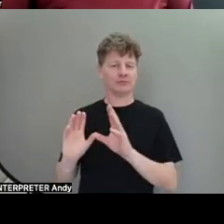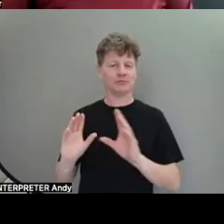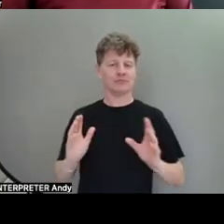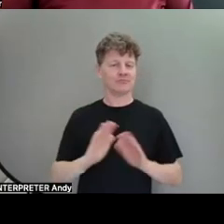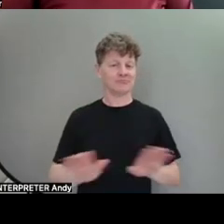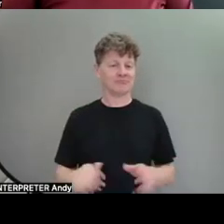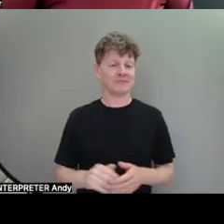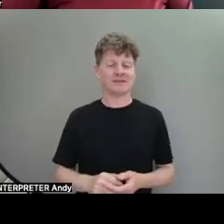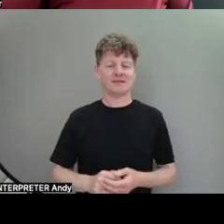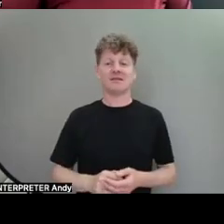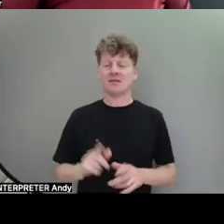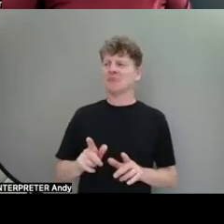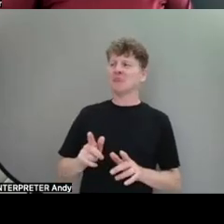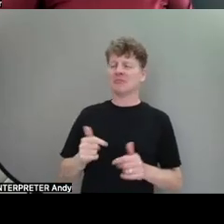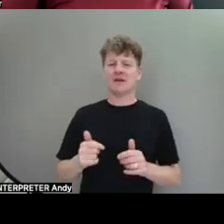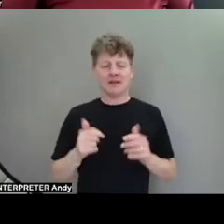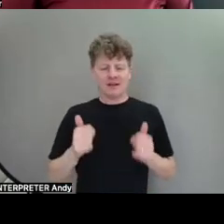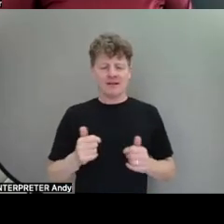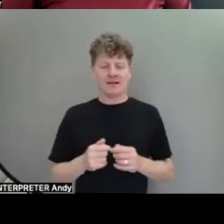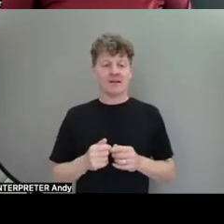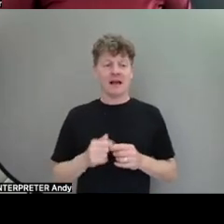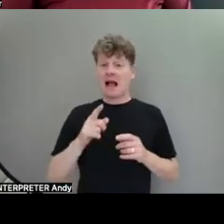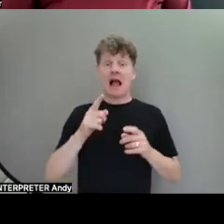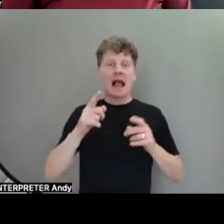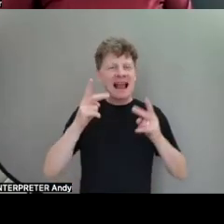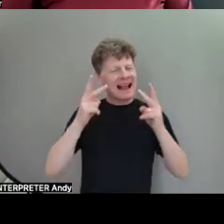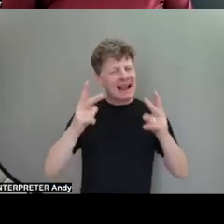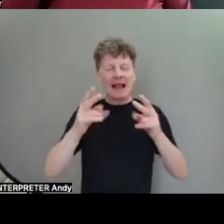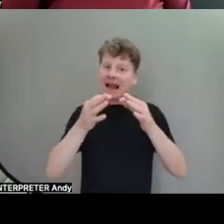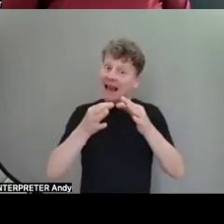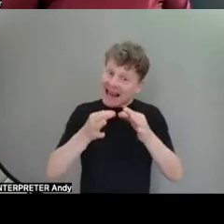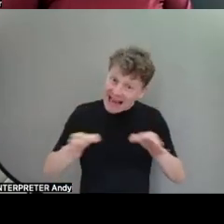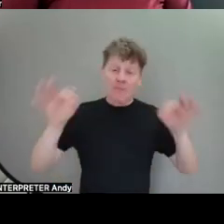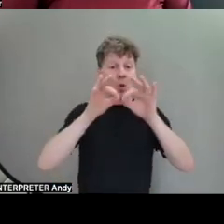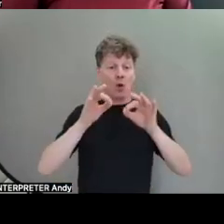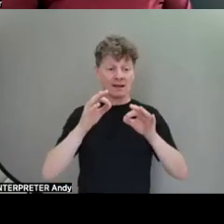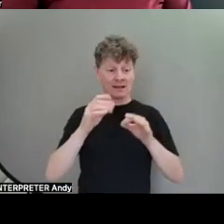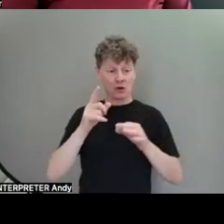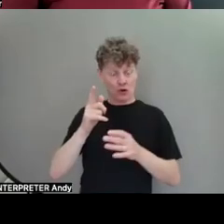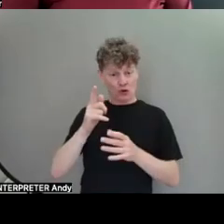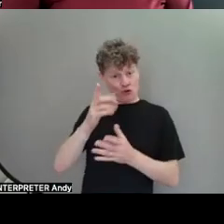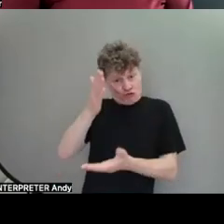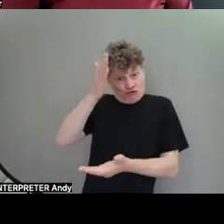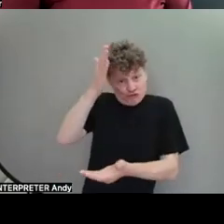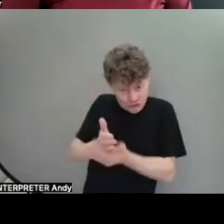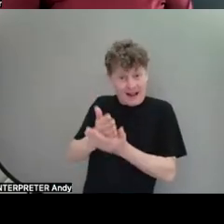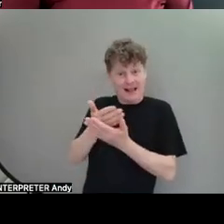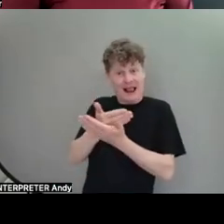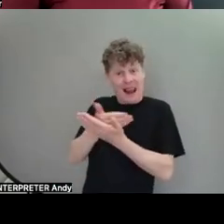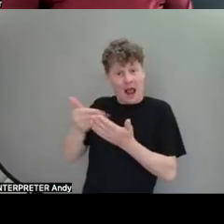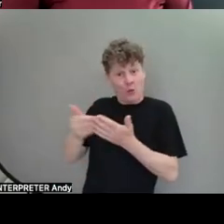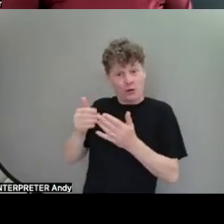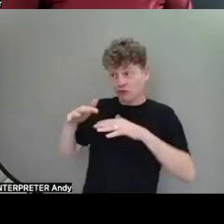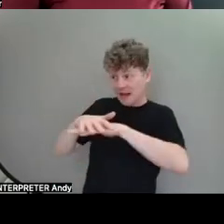All right, so more importantly, when real language networks are compared to random